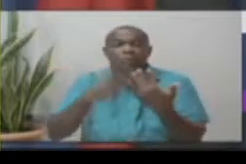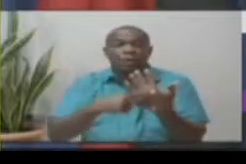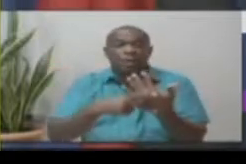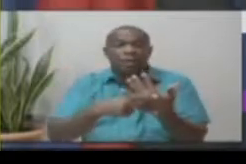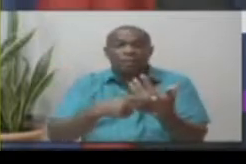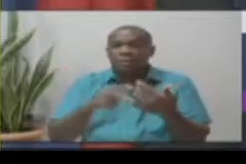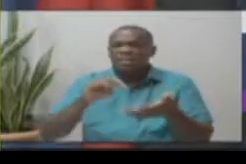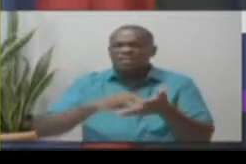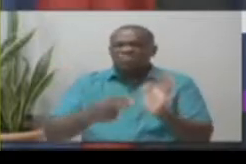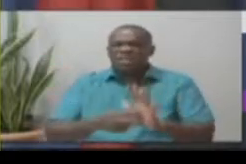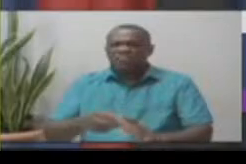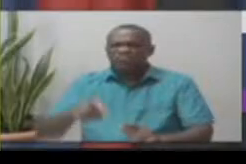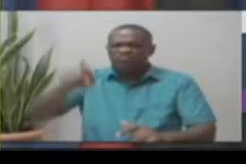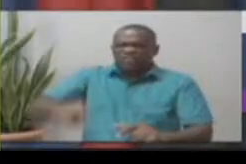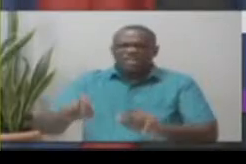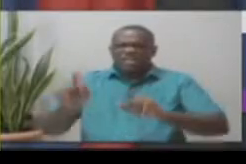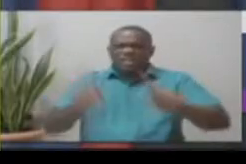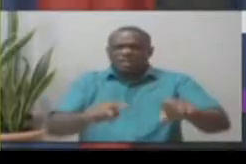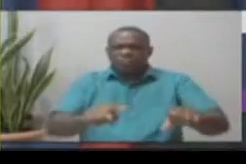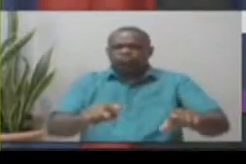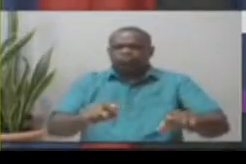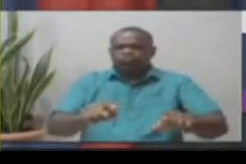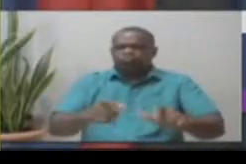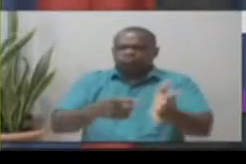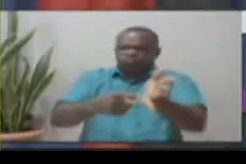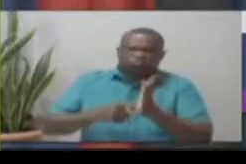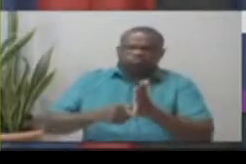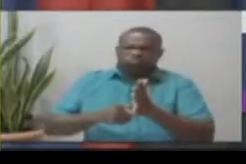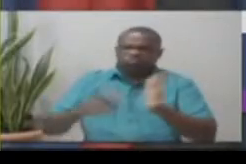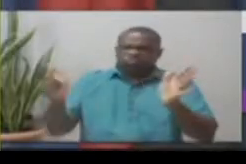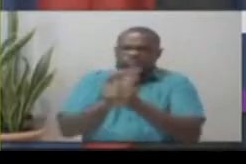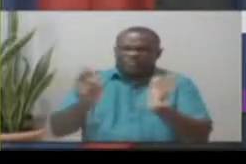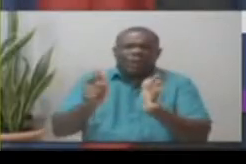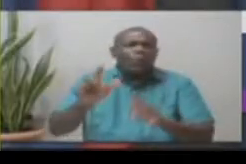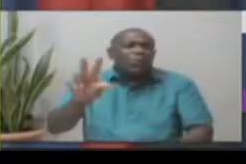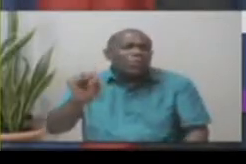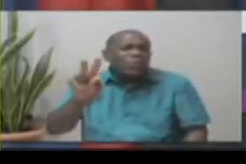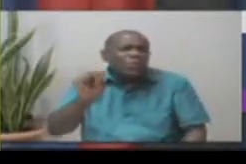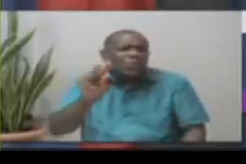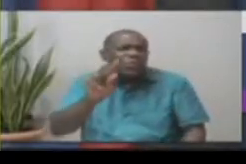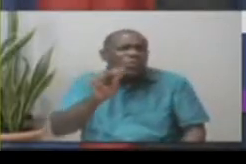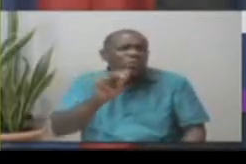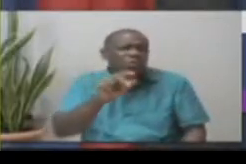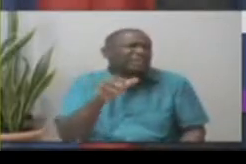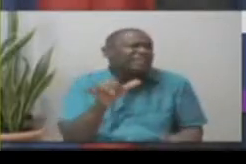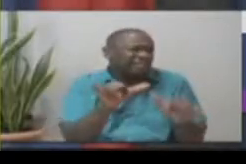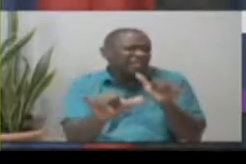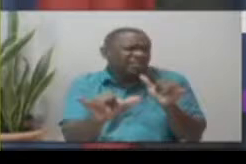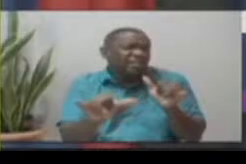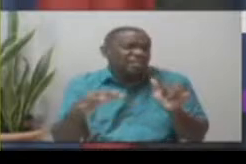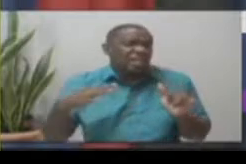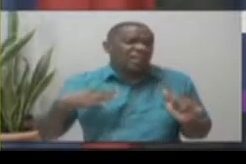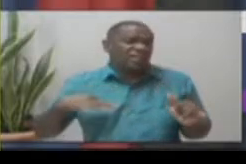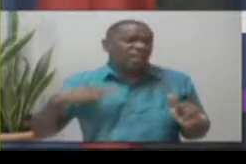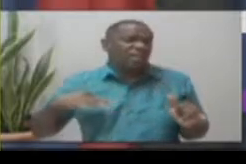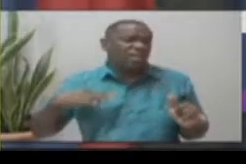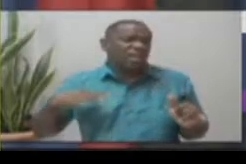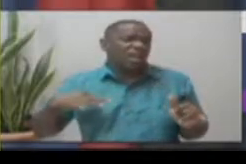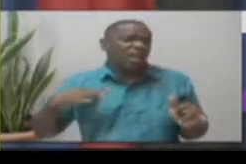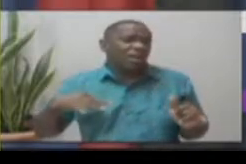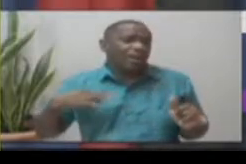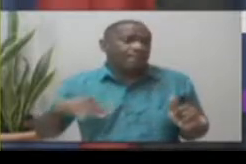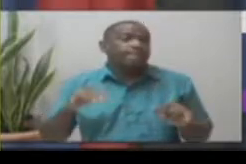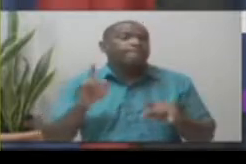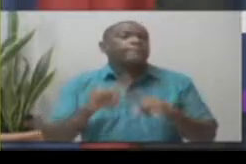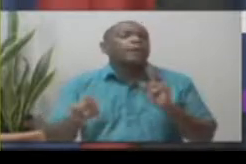And therefore, those people who understand, and I'm saying here today, after a year